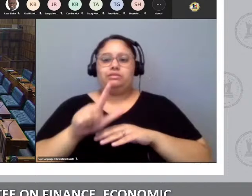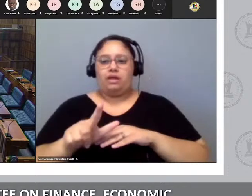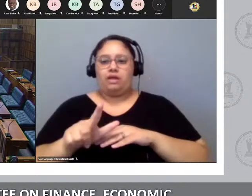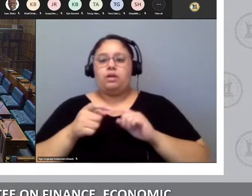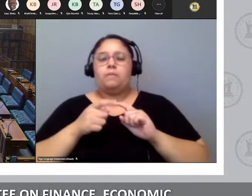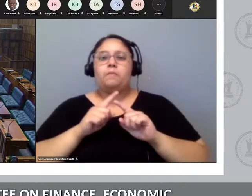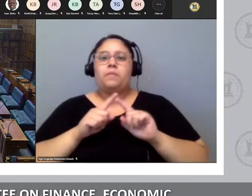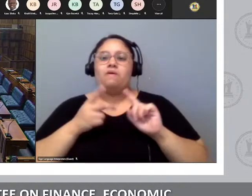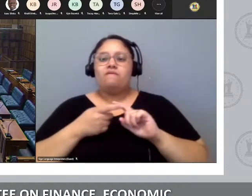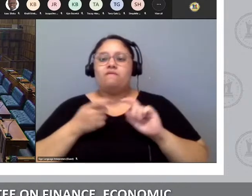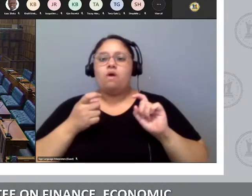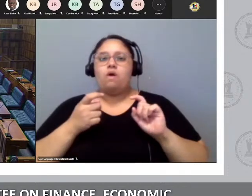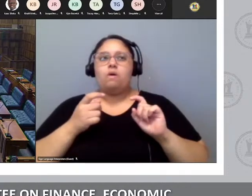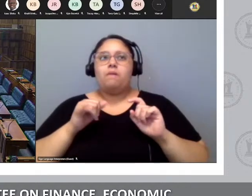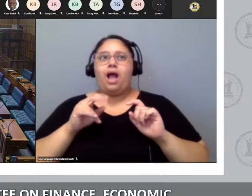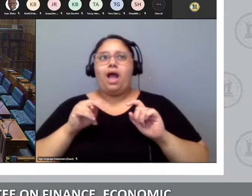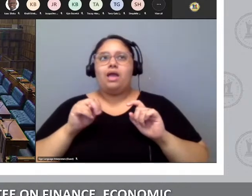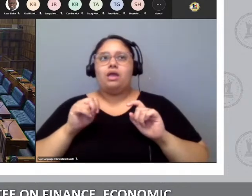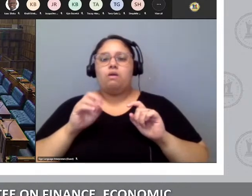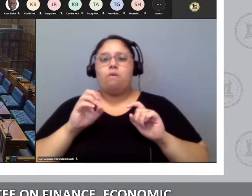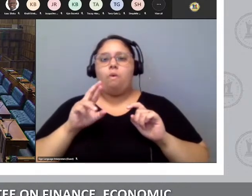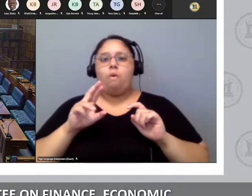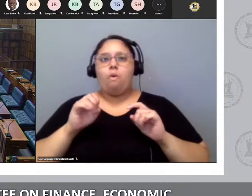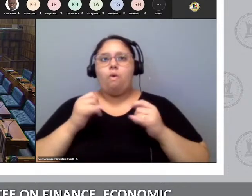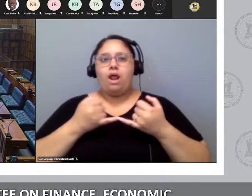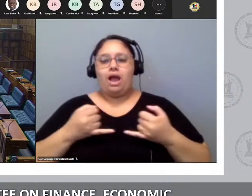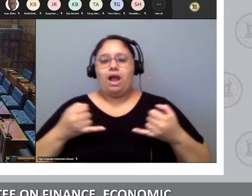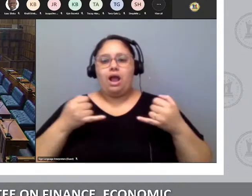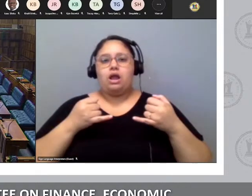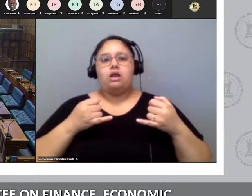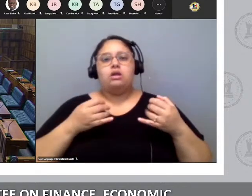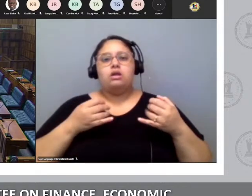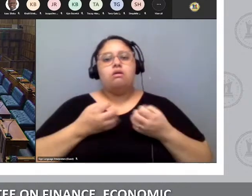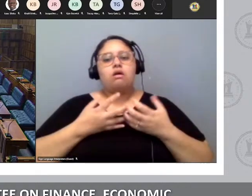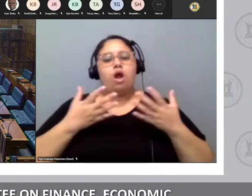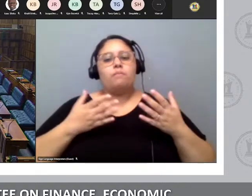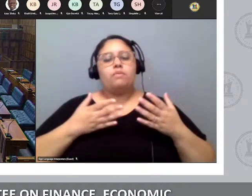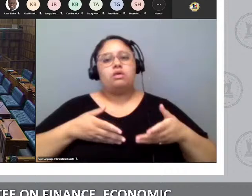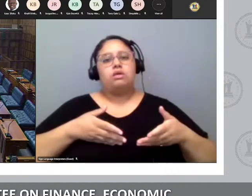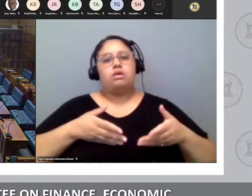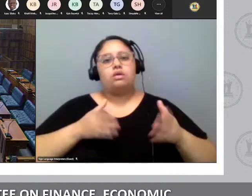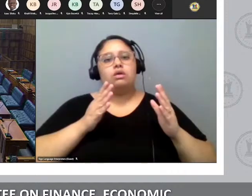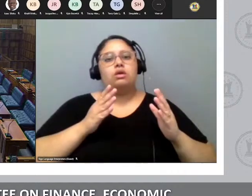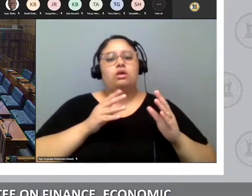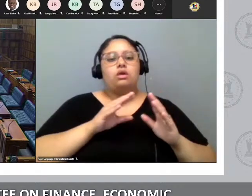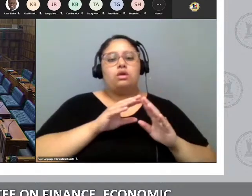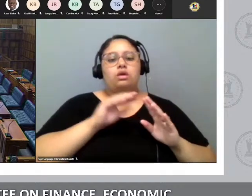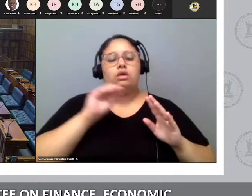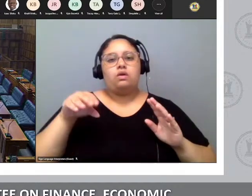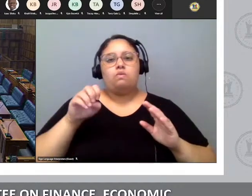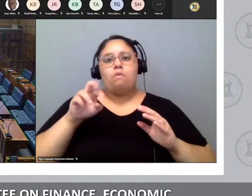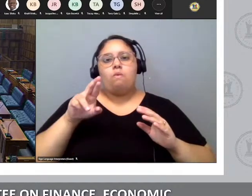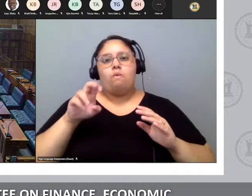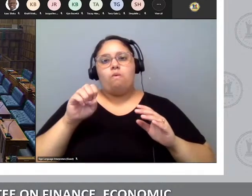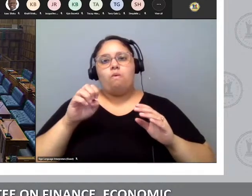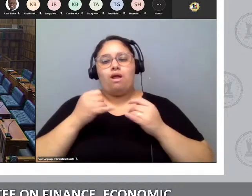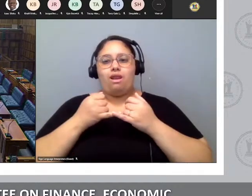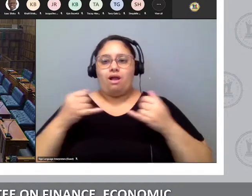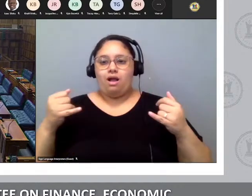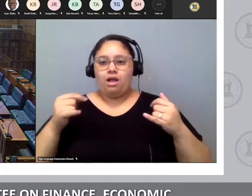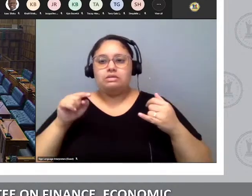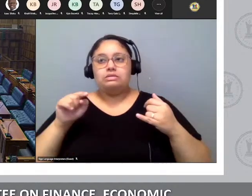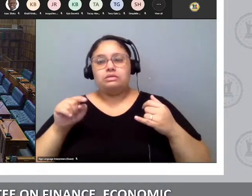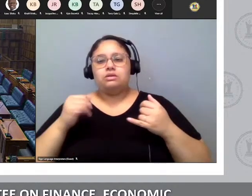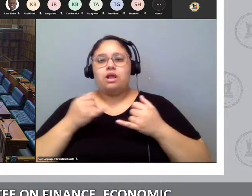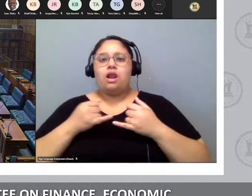from on the iron or line that section of of volumes that goes from the northern Cape to the o line that is a